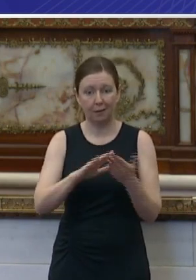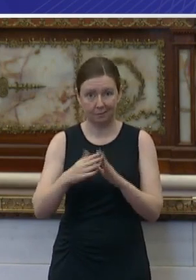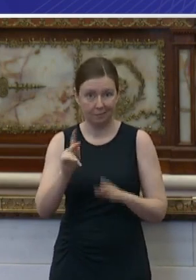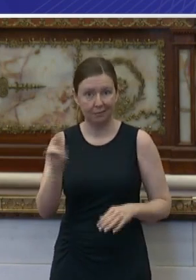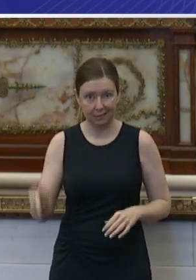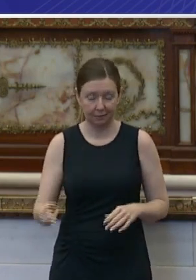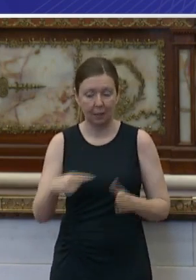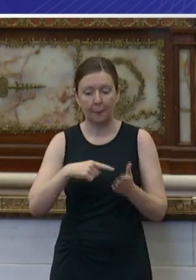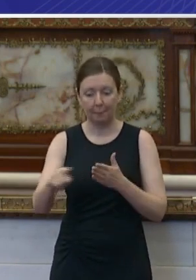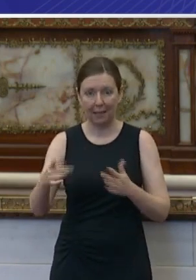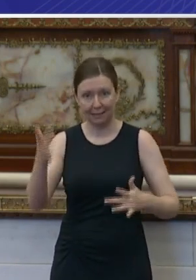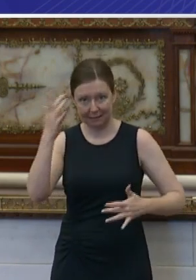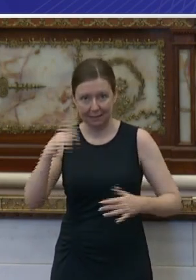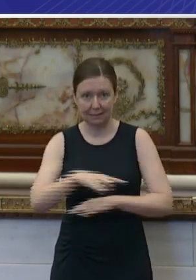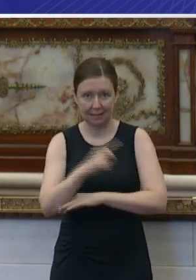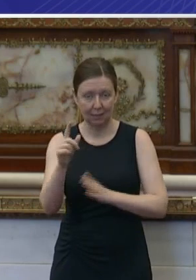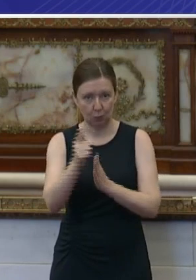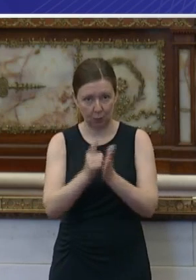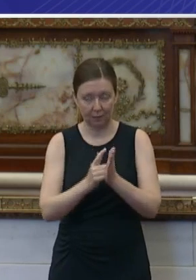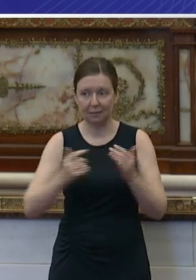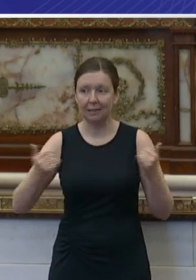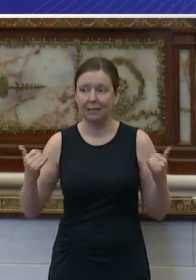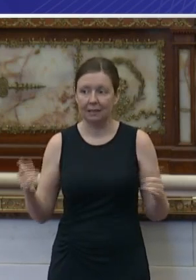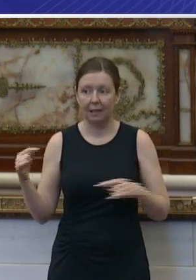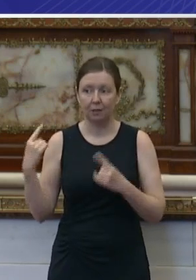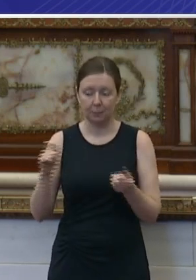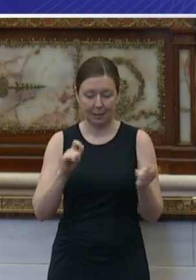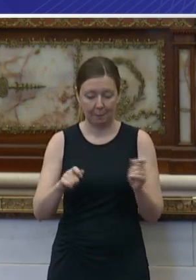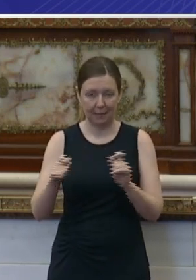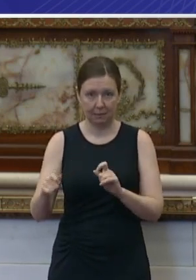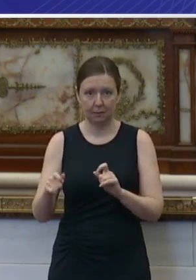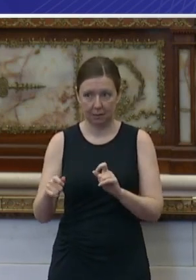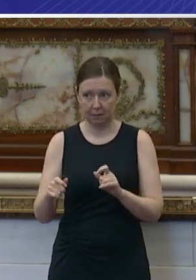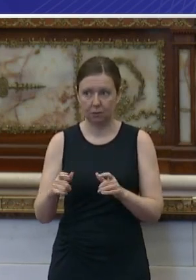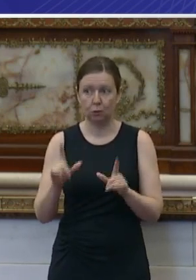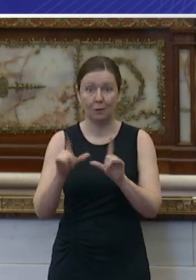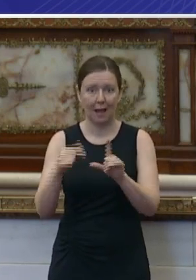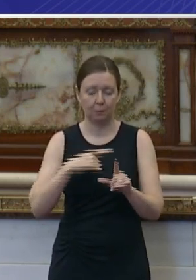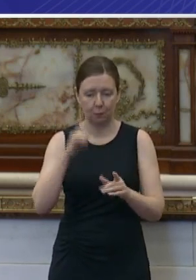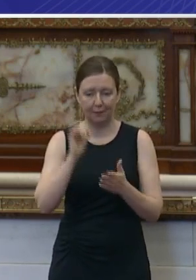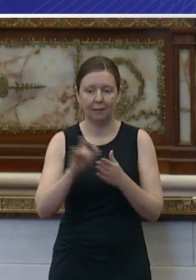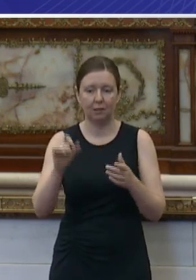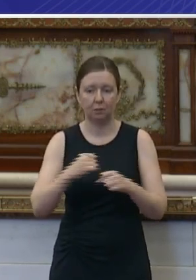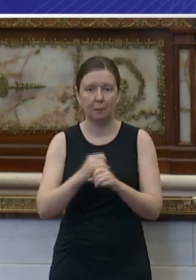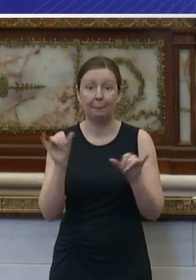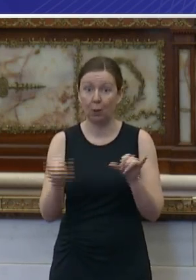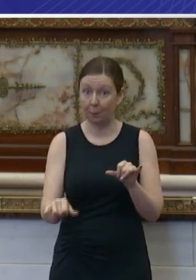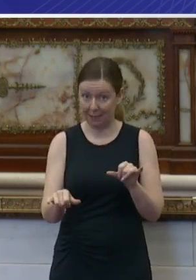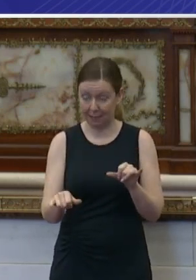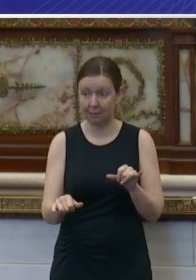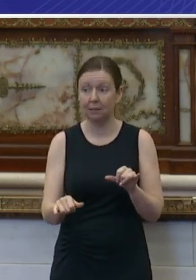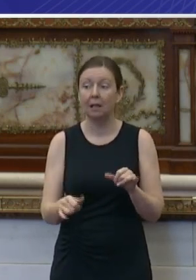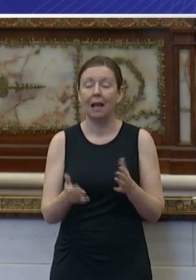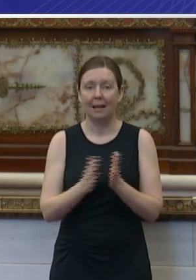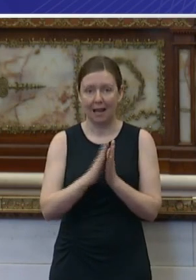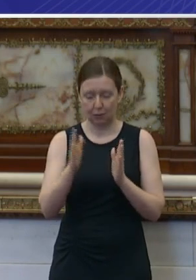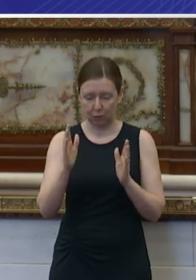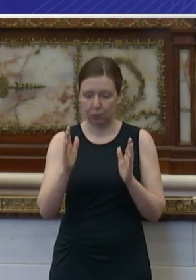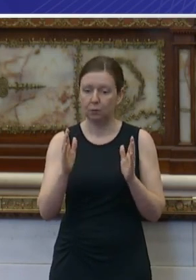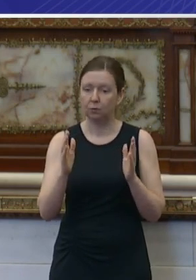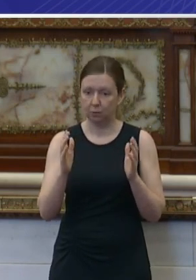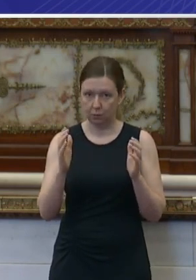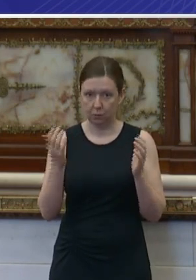Philadelphia's paid sick days ordinance. It has now been amended to lapse. We believe it should be made permanent and ask you to return this